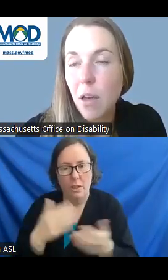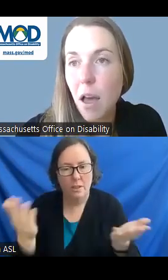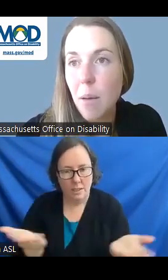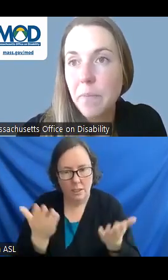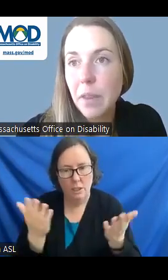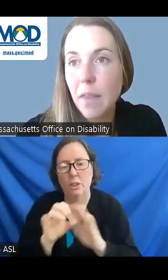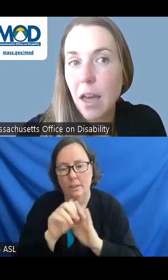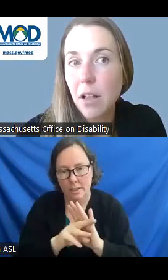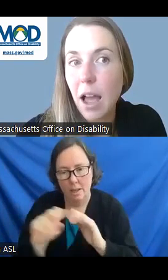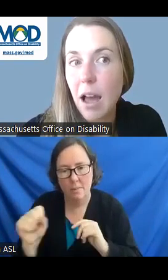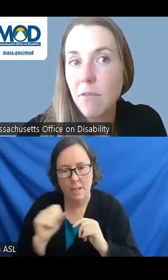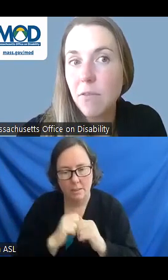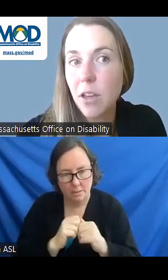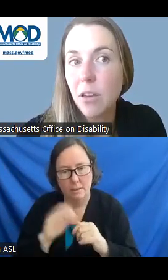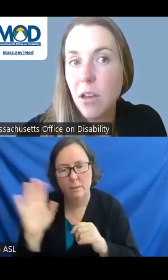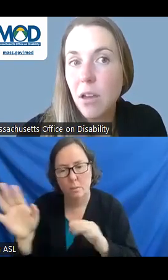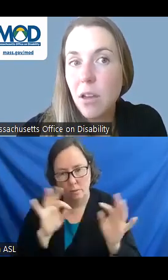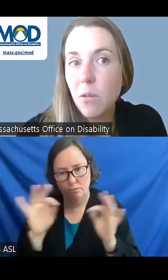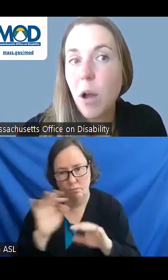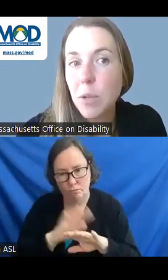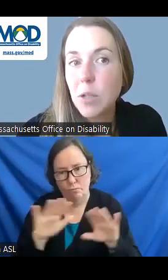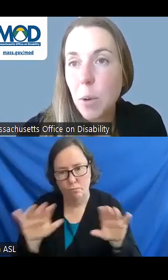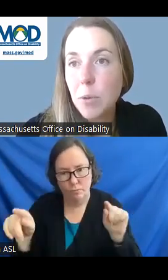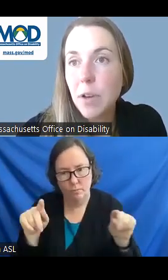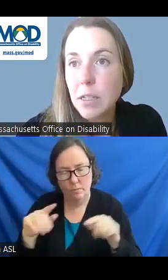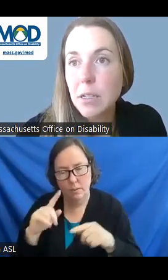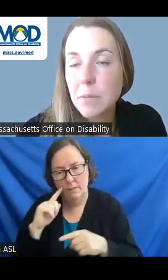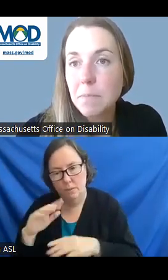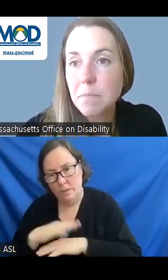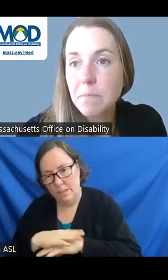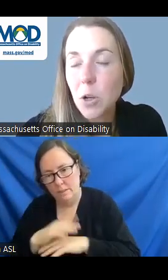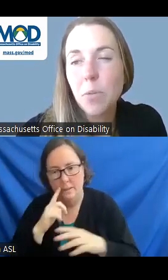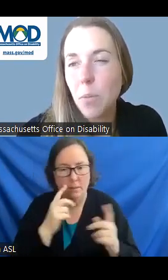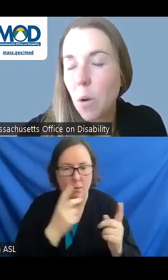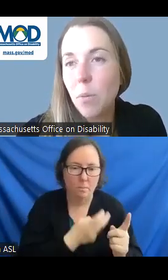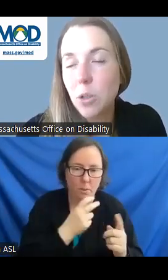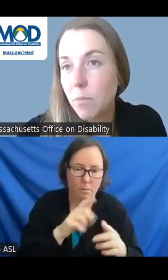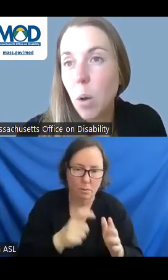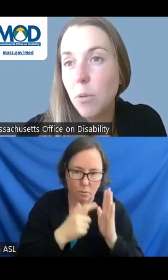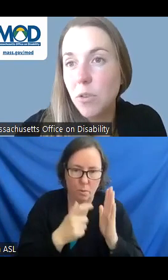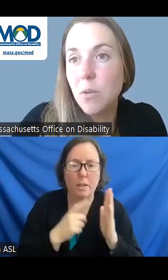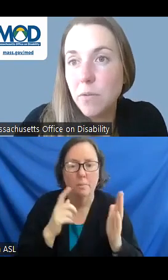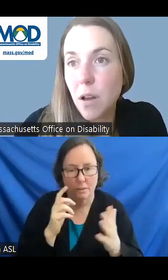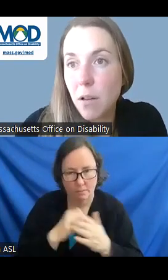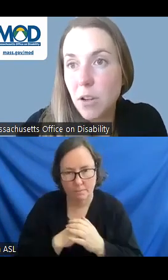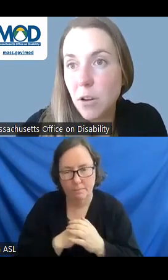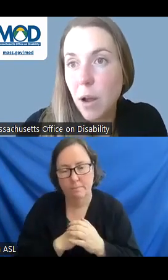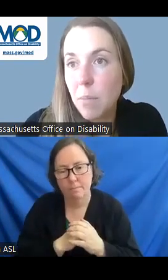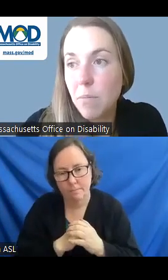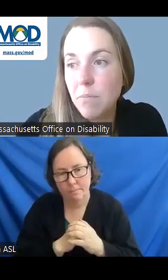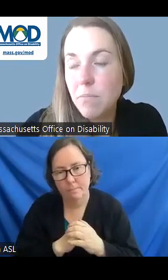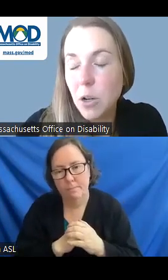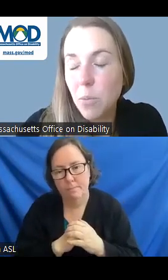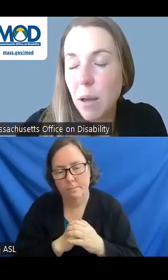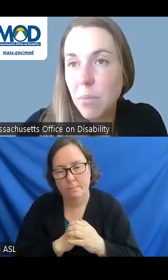Commonwealth, and that'll have the requirements for mobile devices, or the mobile view of your